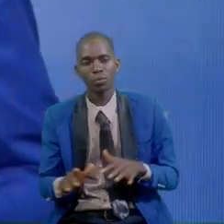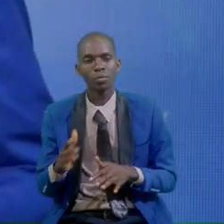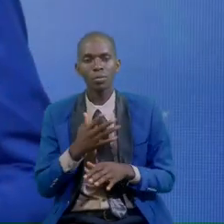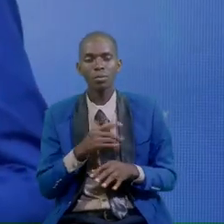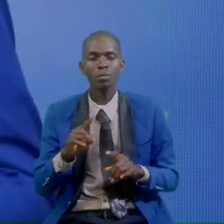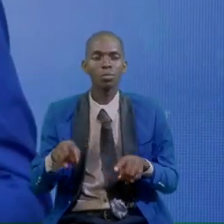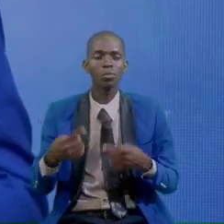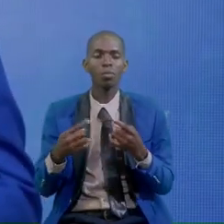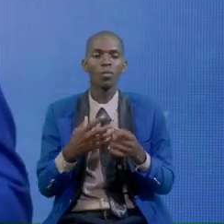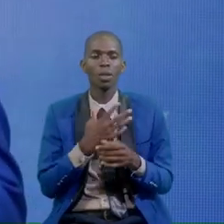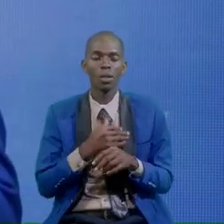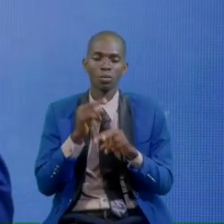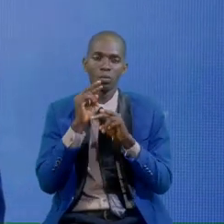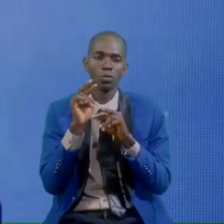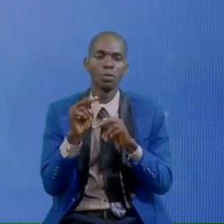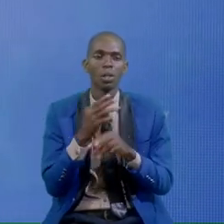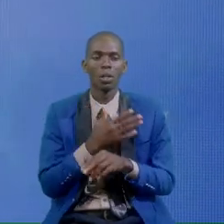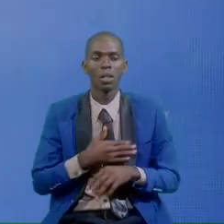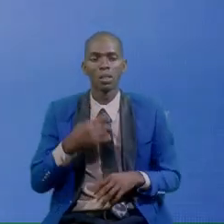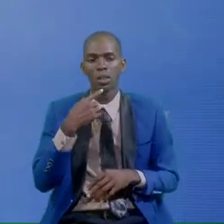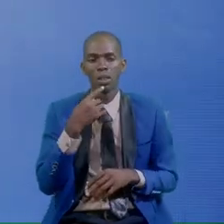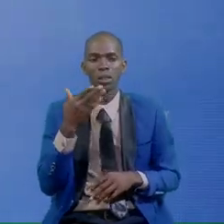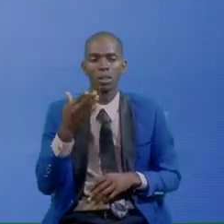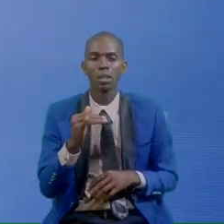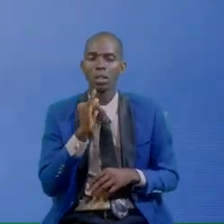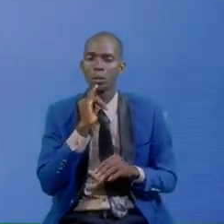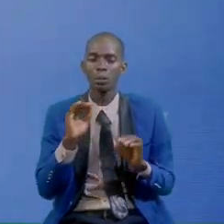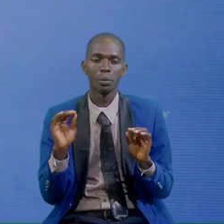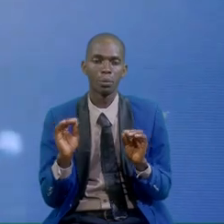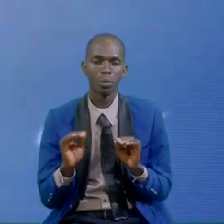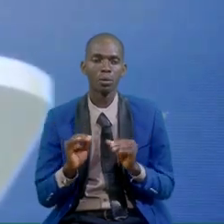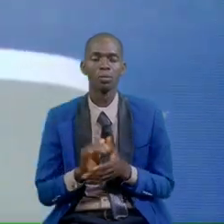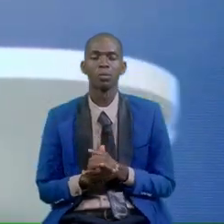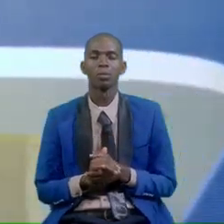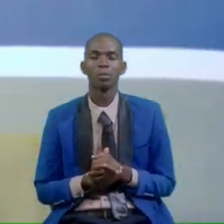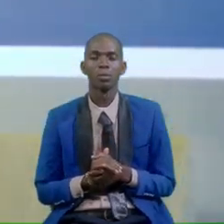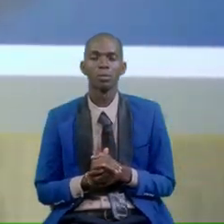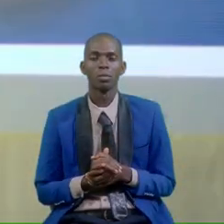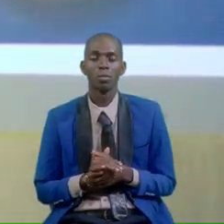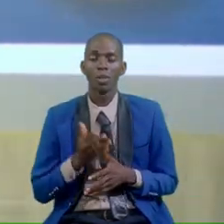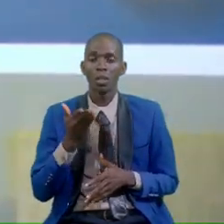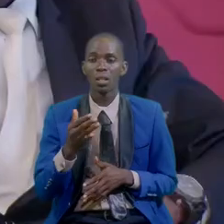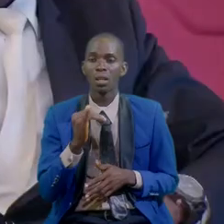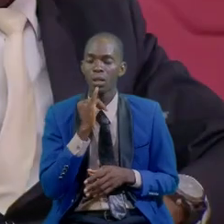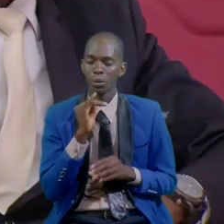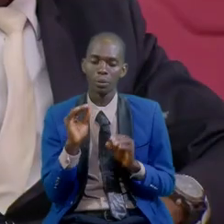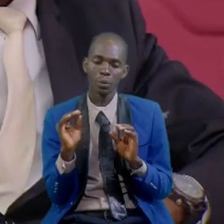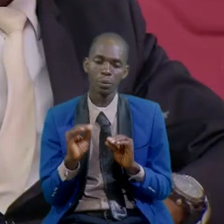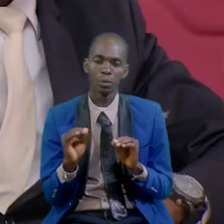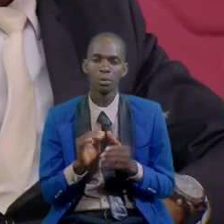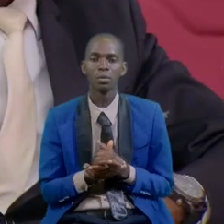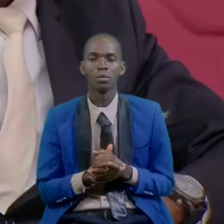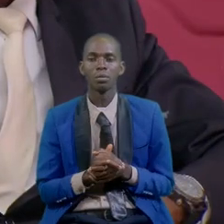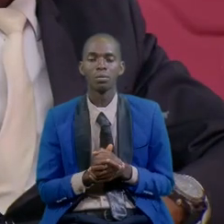looked, and said, "There is nothing. There is nothing."